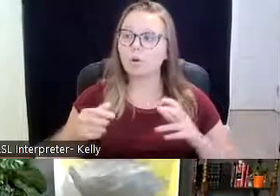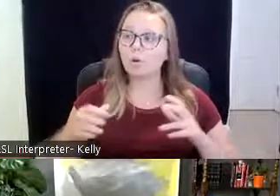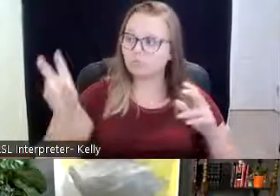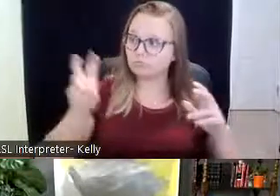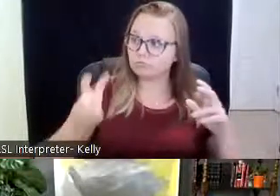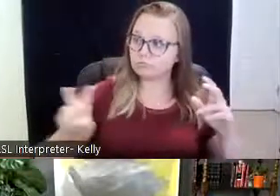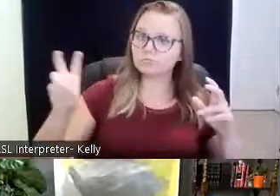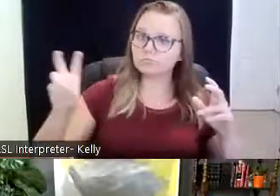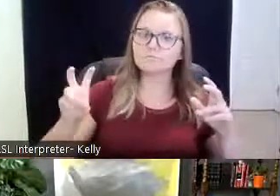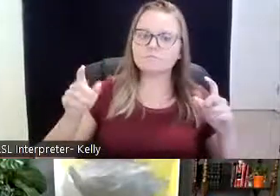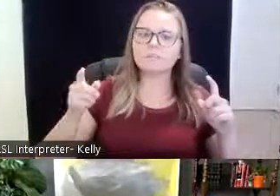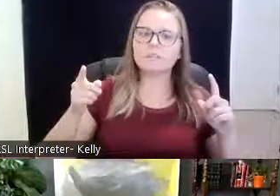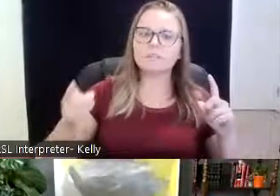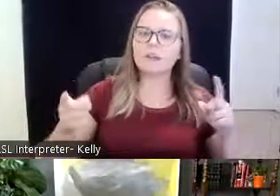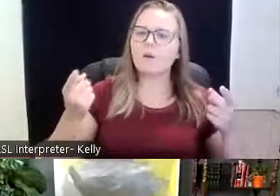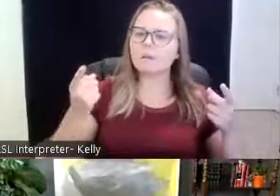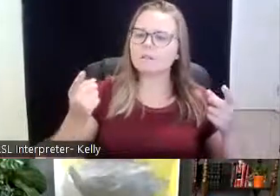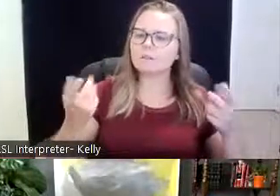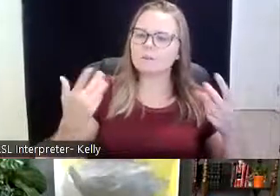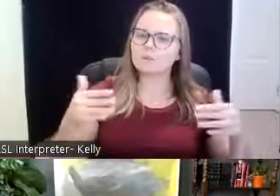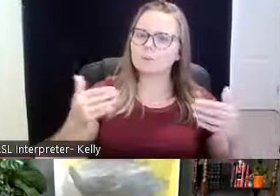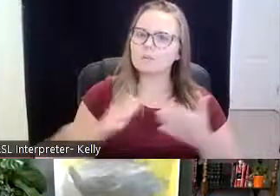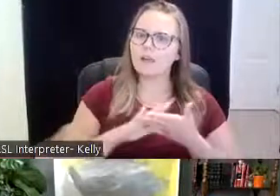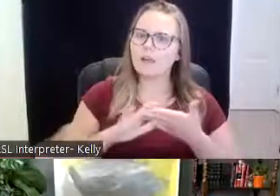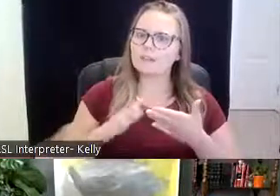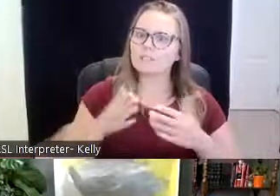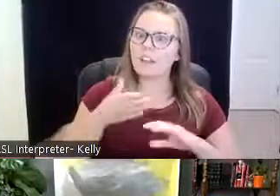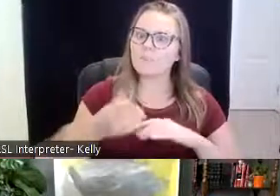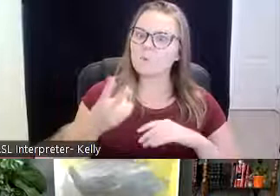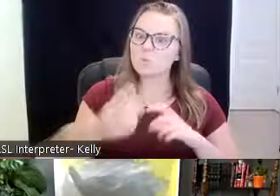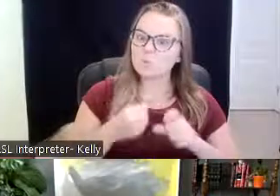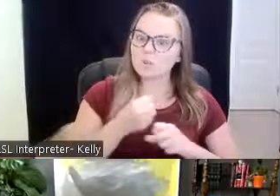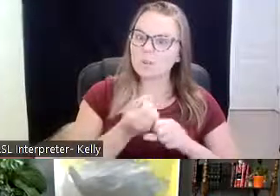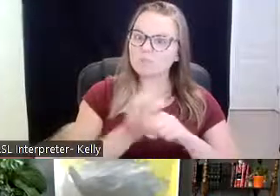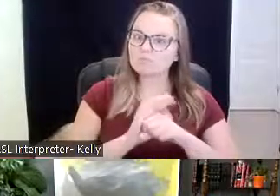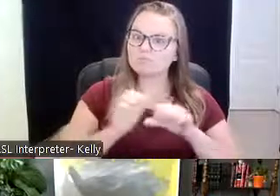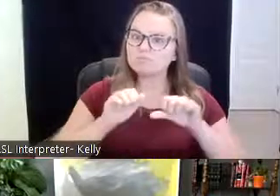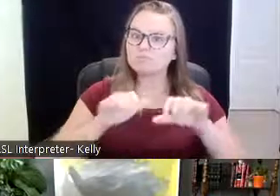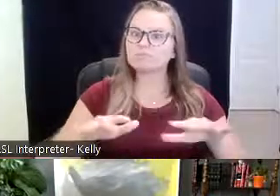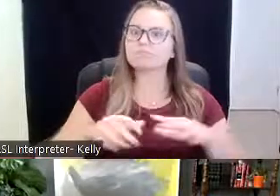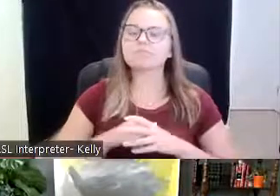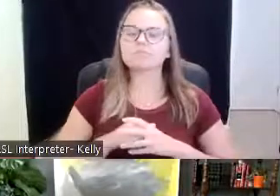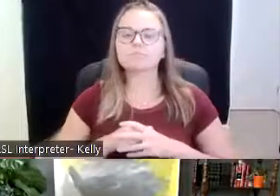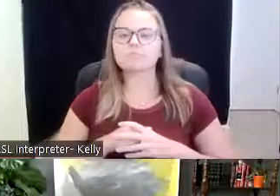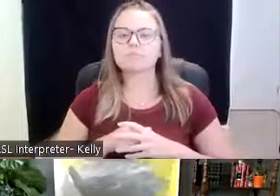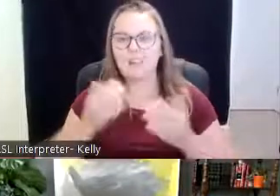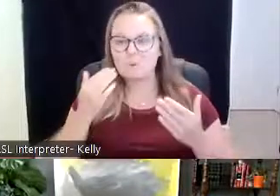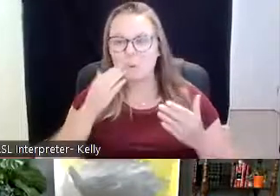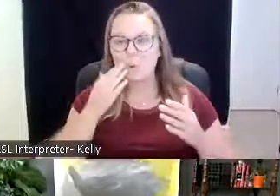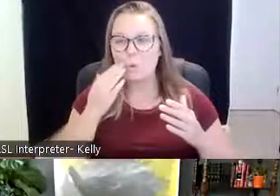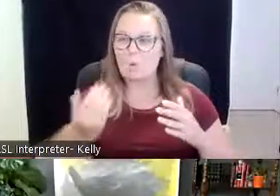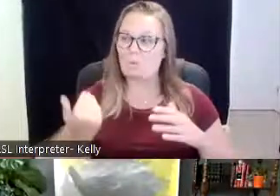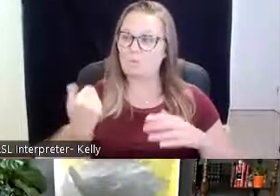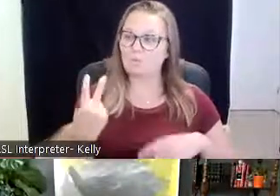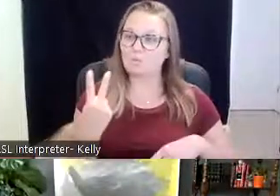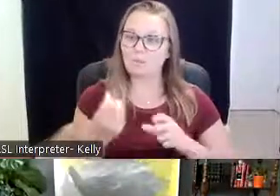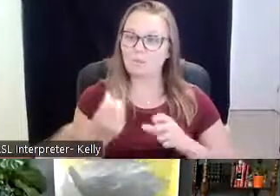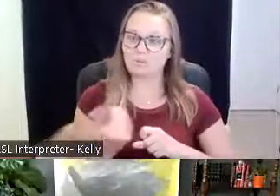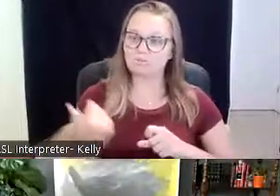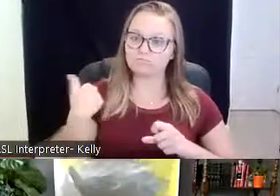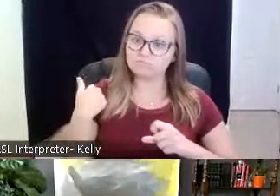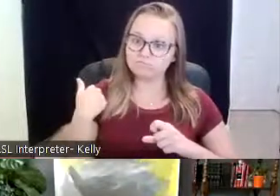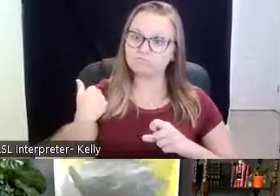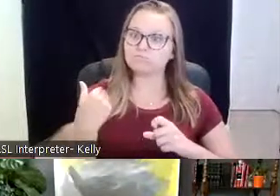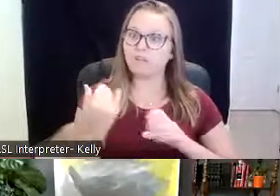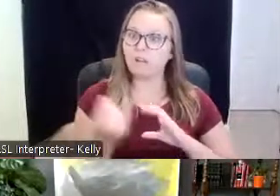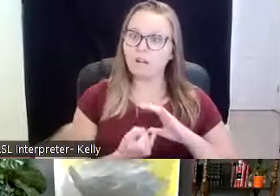welcome respite after the past 2 years of the pandemic, much of which has been spent in isolation. And although we have